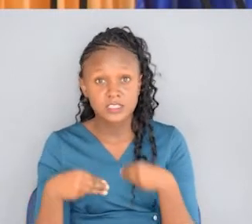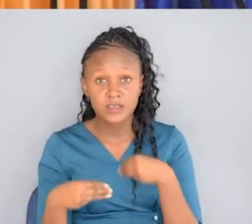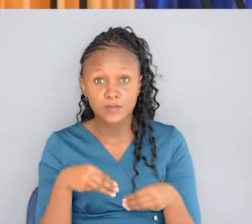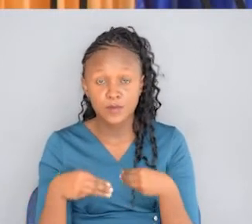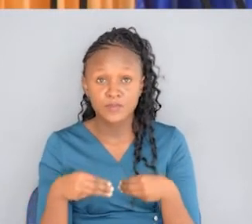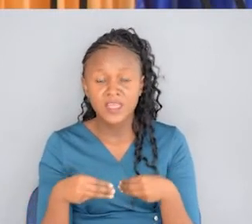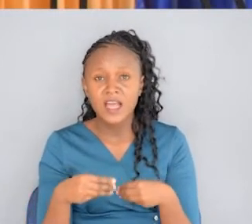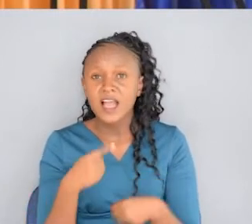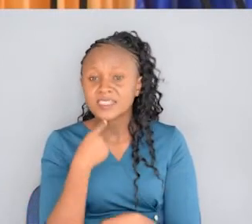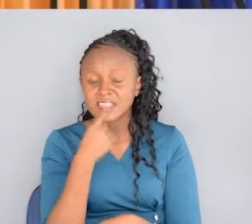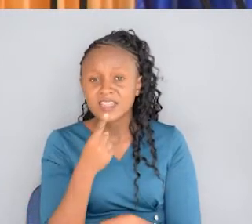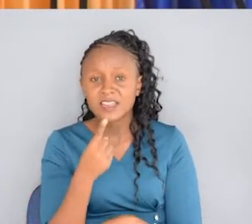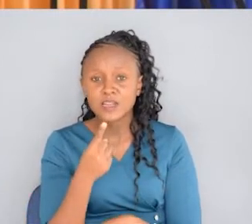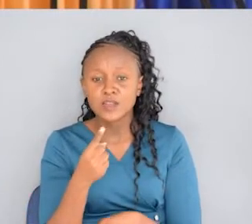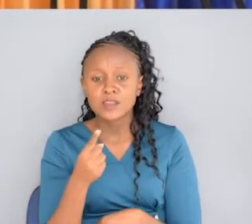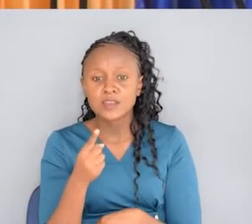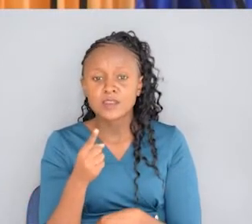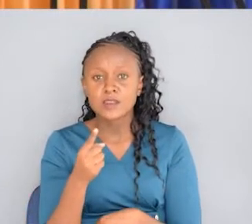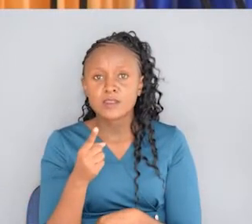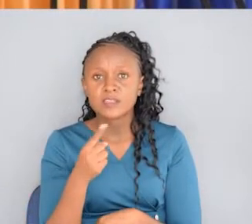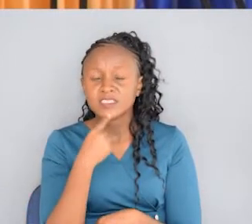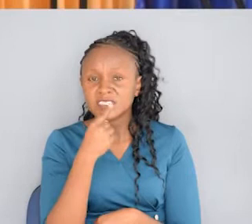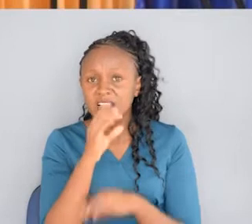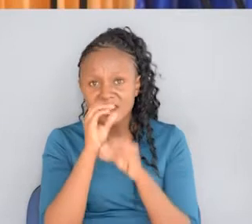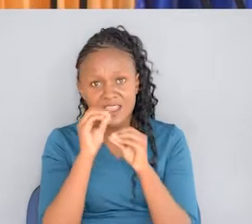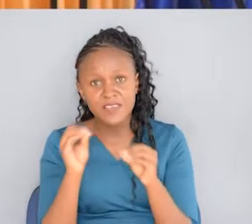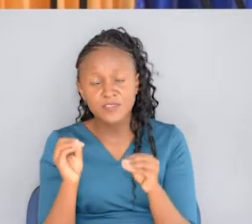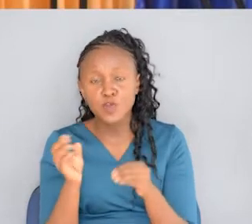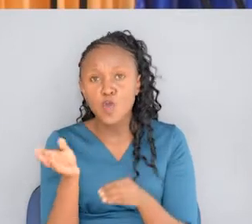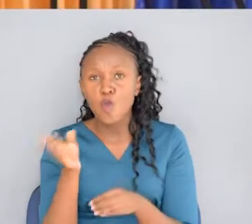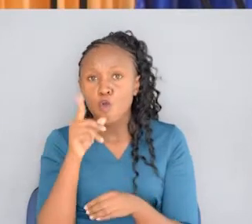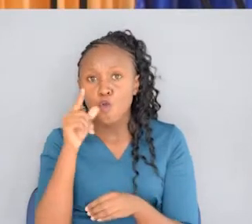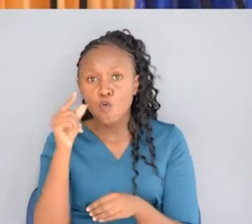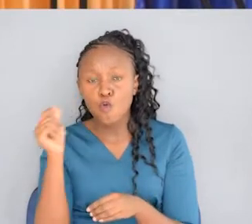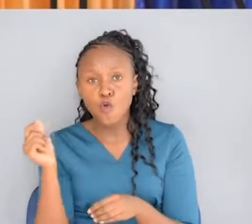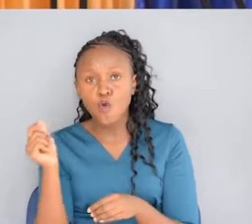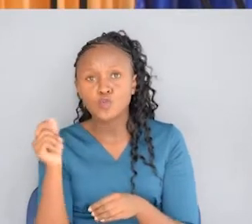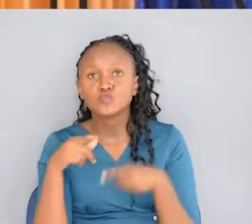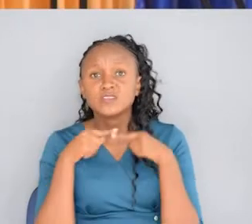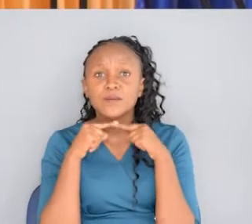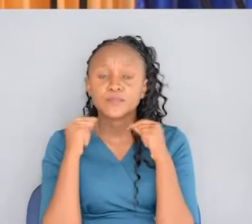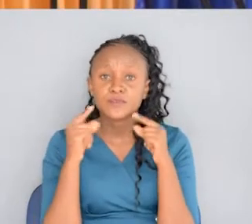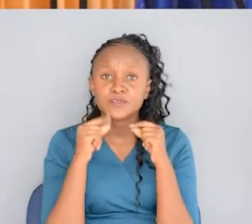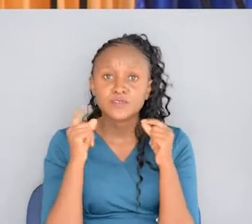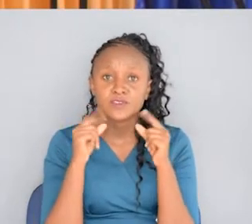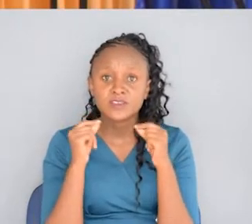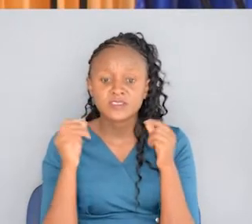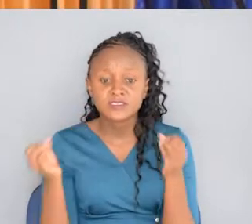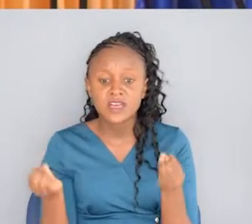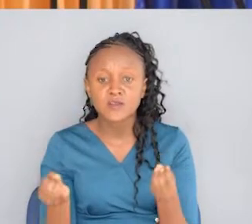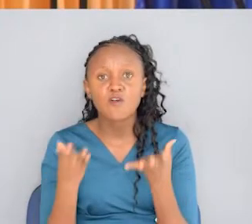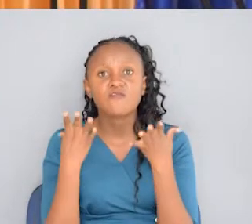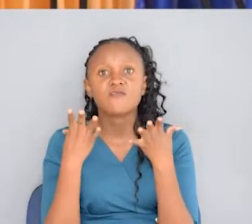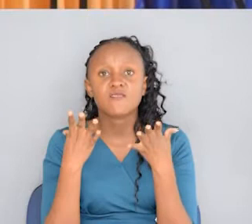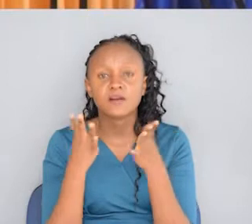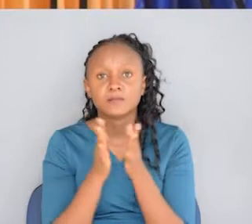one, but go show yourself to the priest and make an offering for your cleansing, as Moses commanded, for a proof to them.